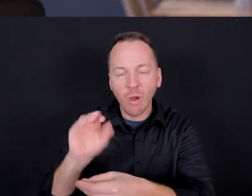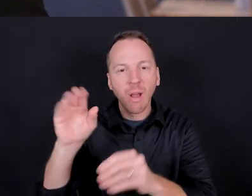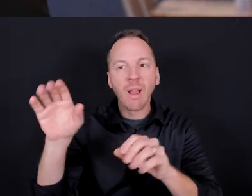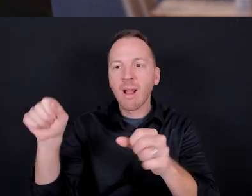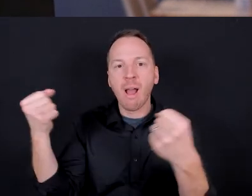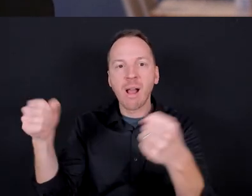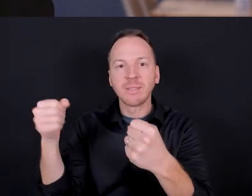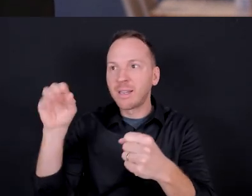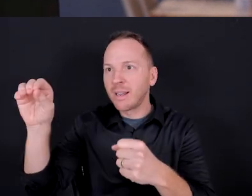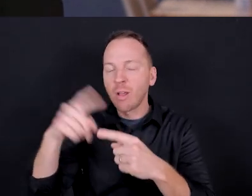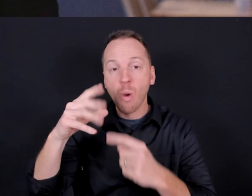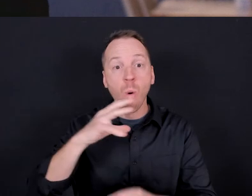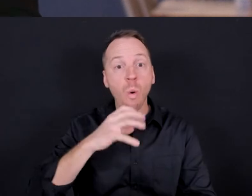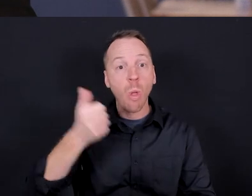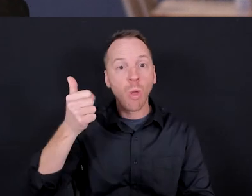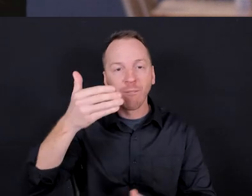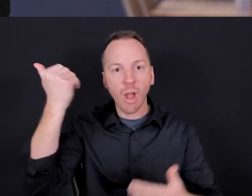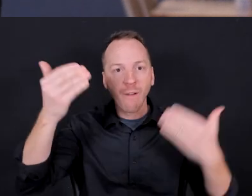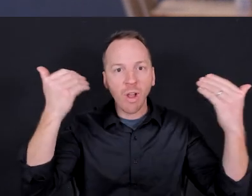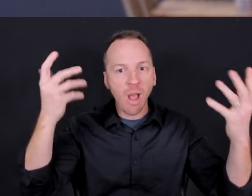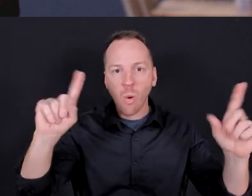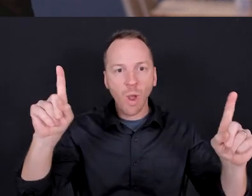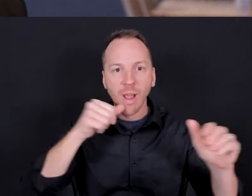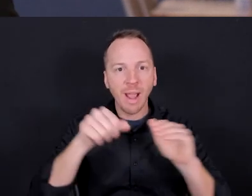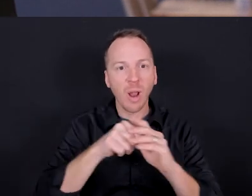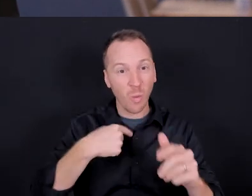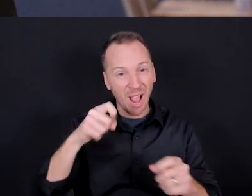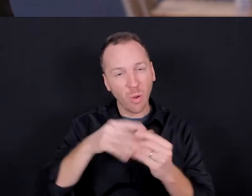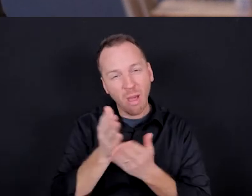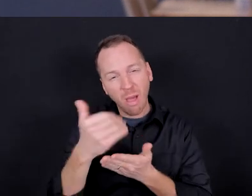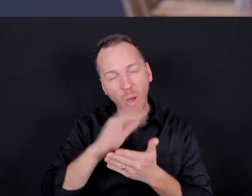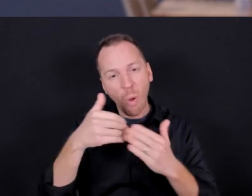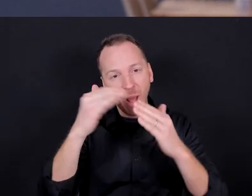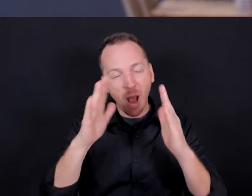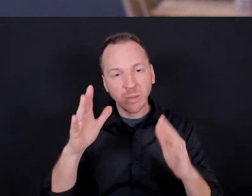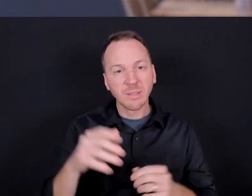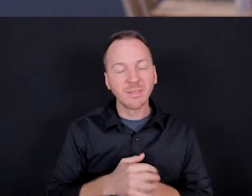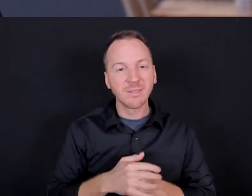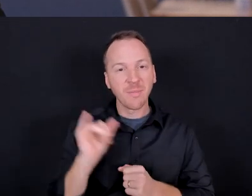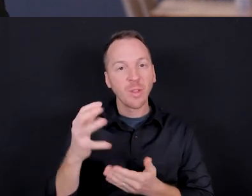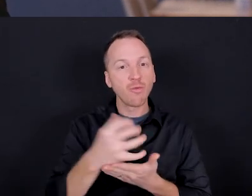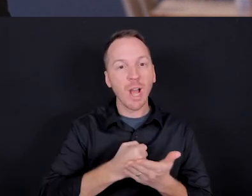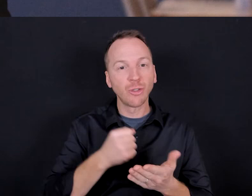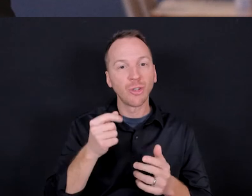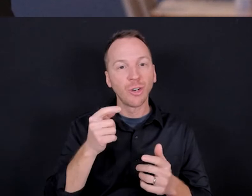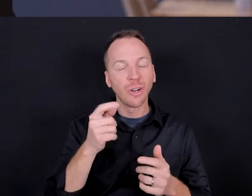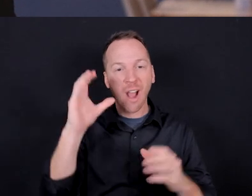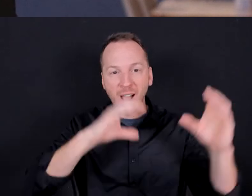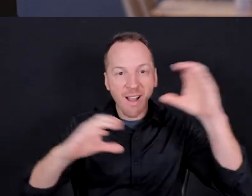forgot where all of these treasures were hidden, and we had to go through the entire house on this treasure hunt for